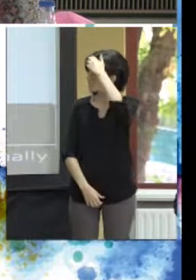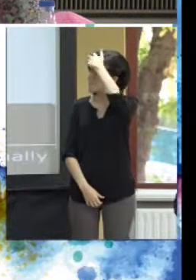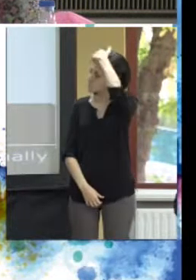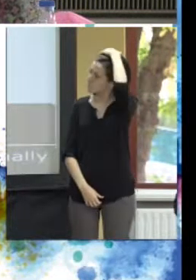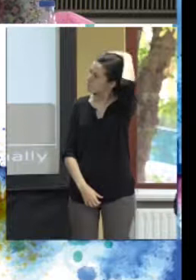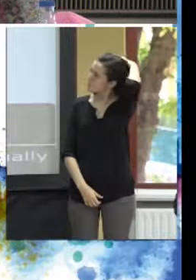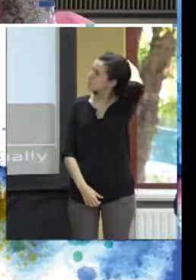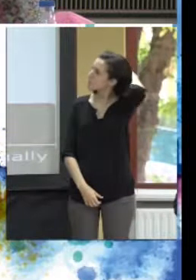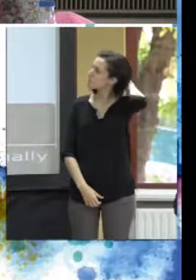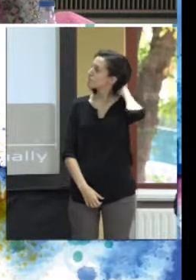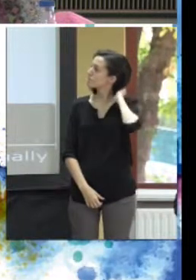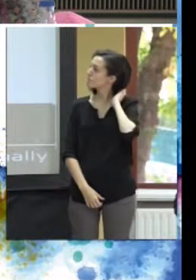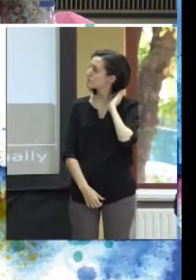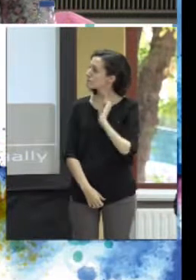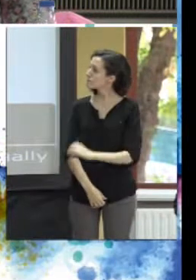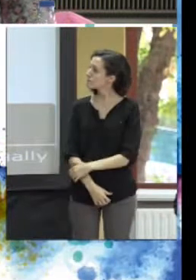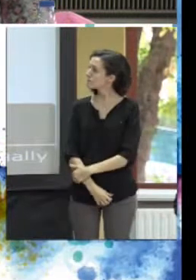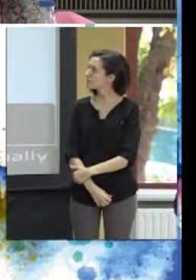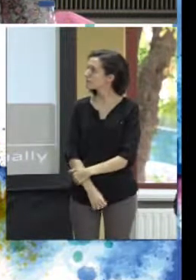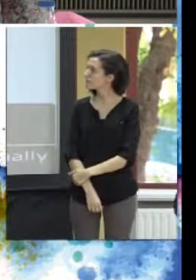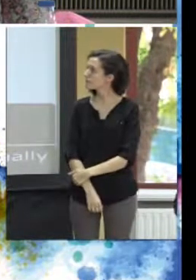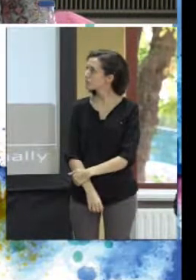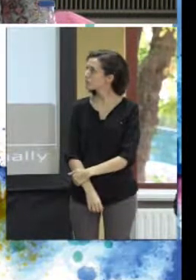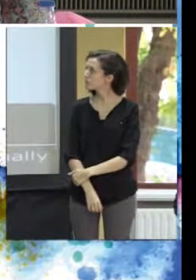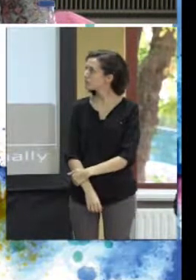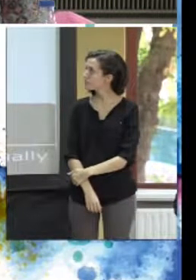No. Ay, espera.